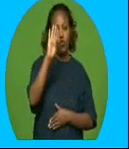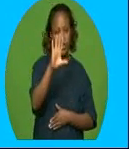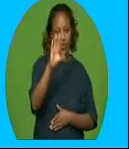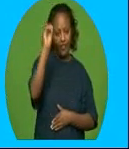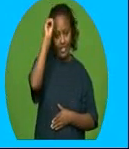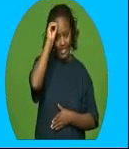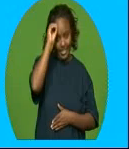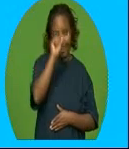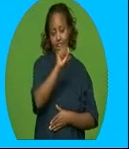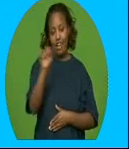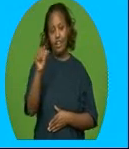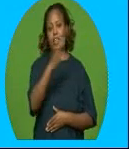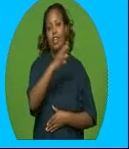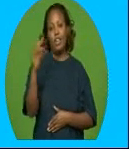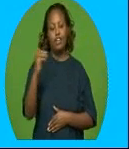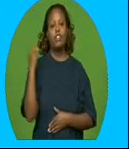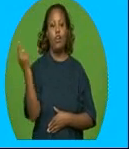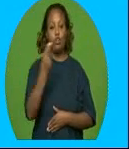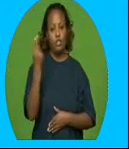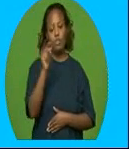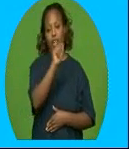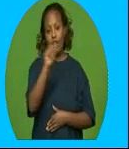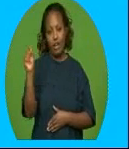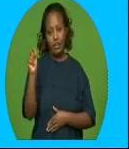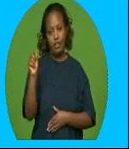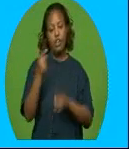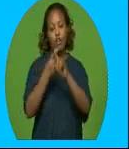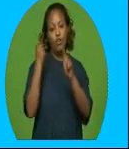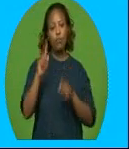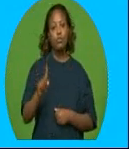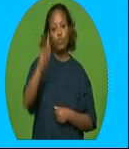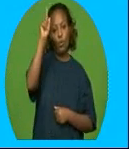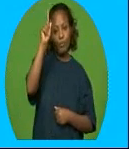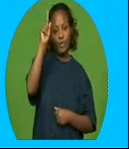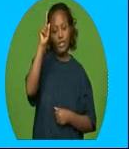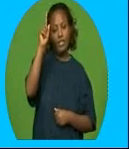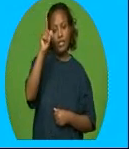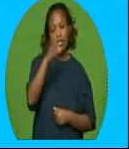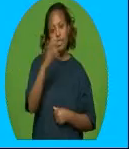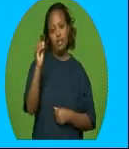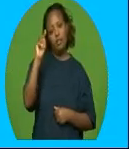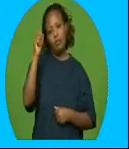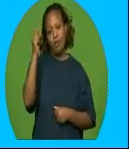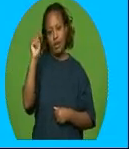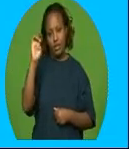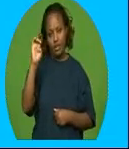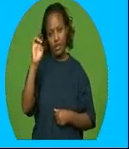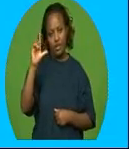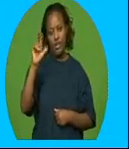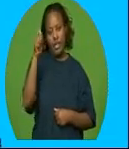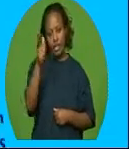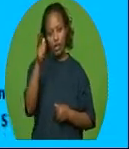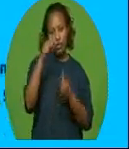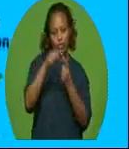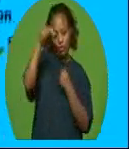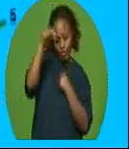between the 45-degree line and the consumption line from the top panel or panel